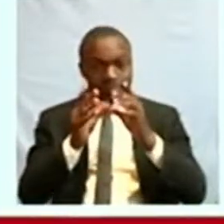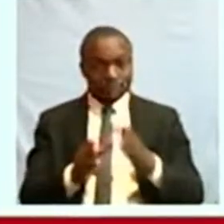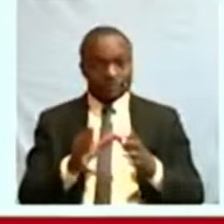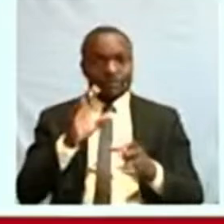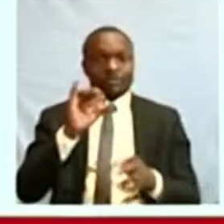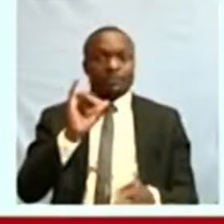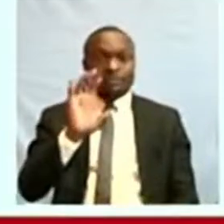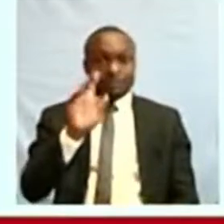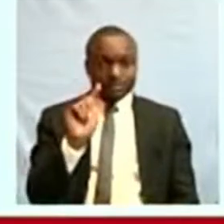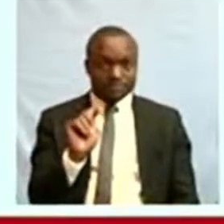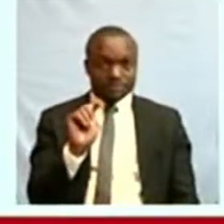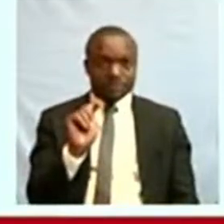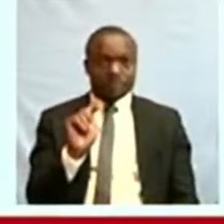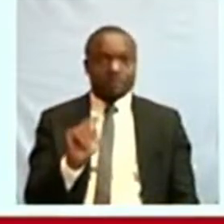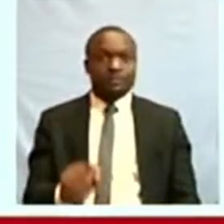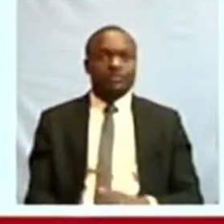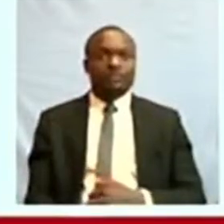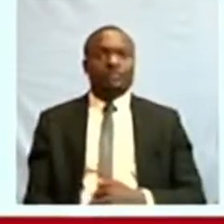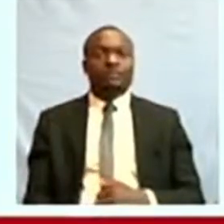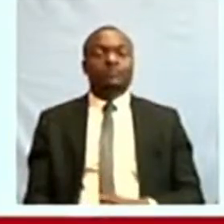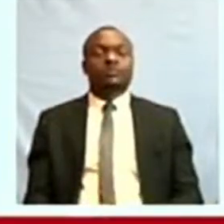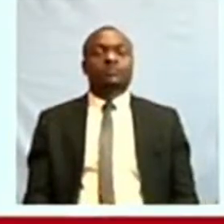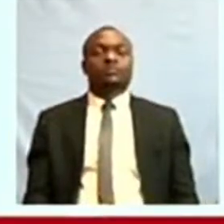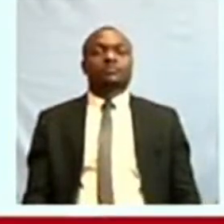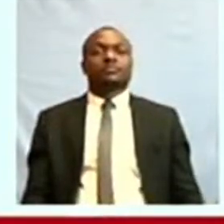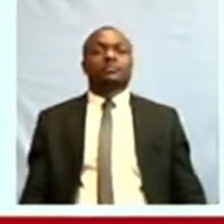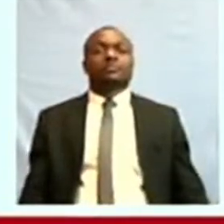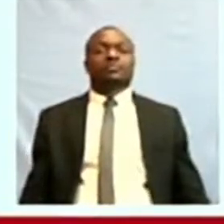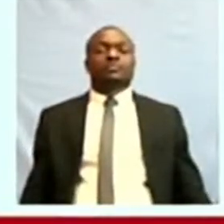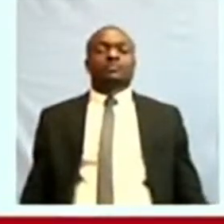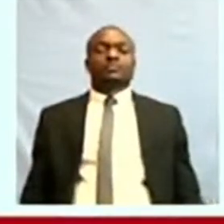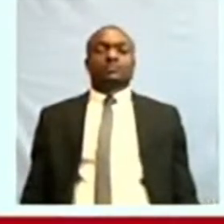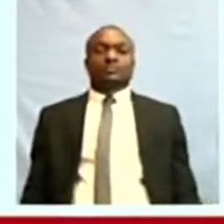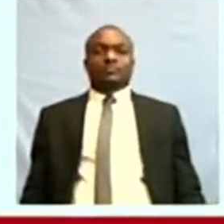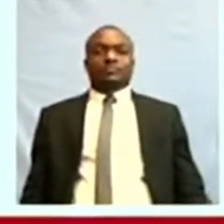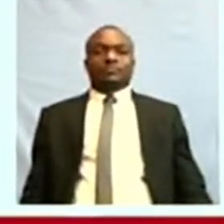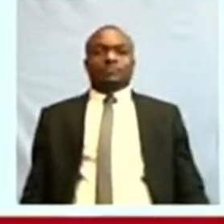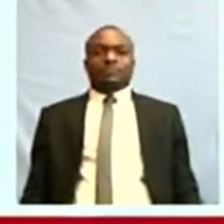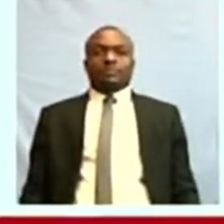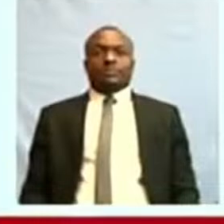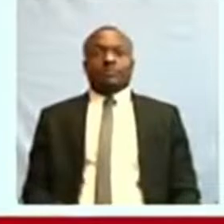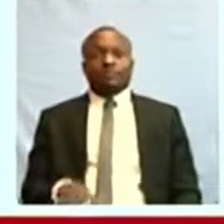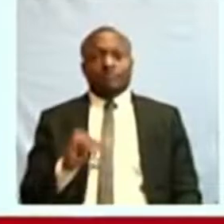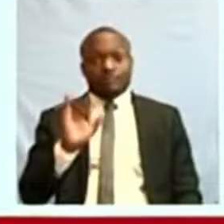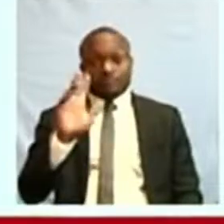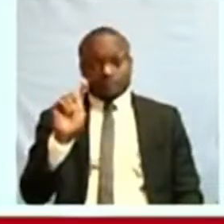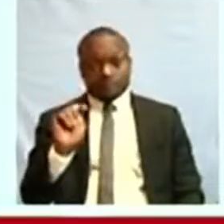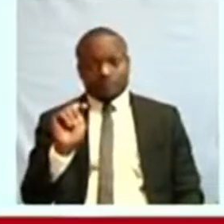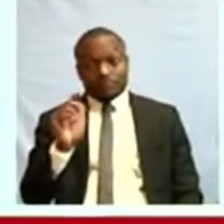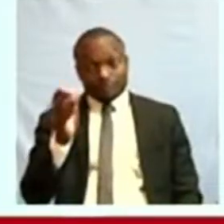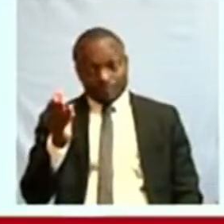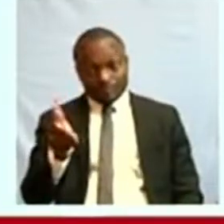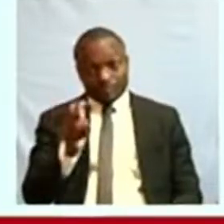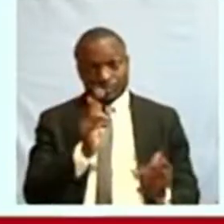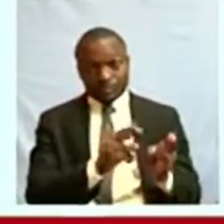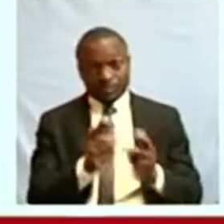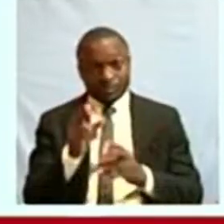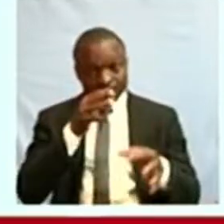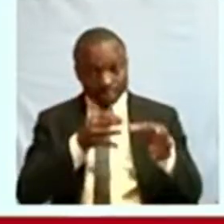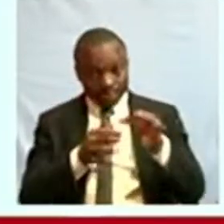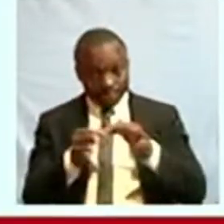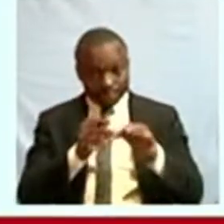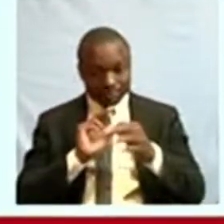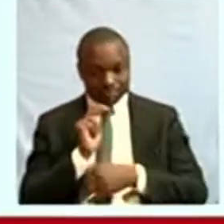ICT. Honorable, I submit. ICT can proceed and explain to